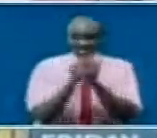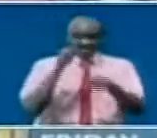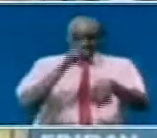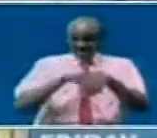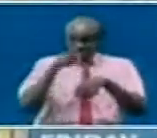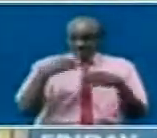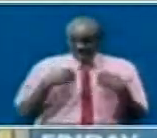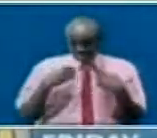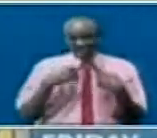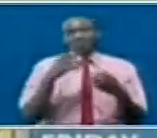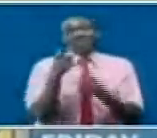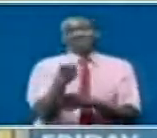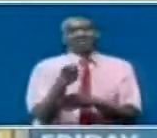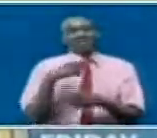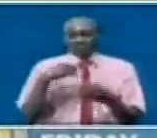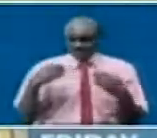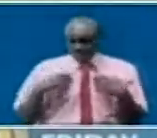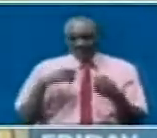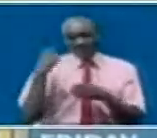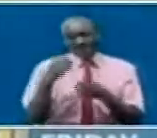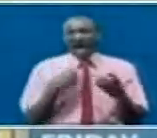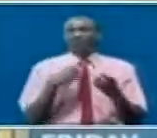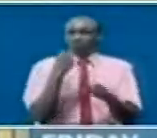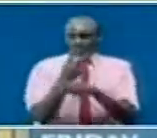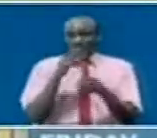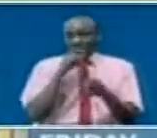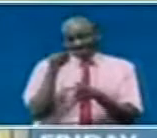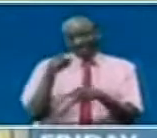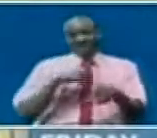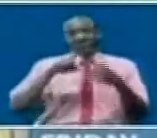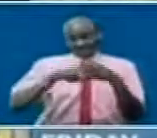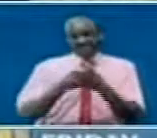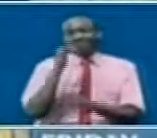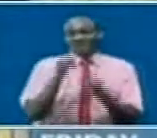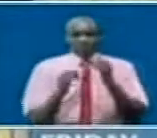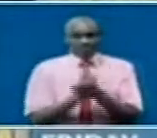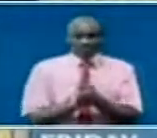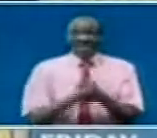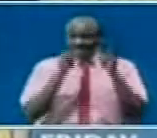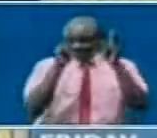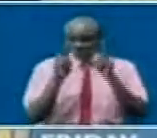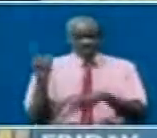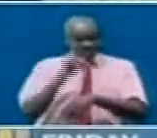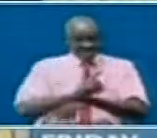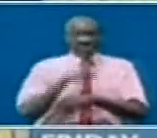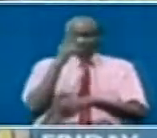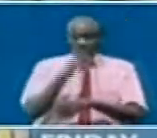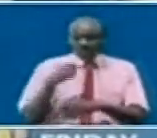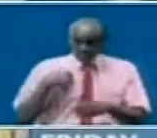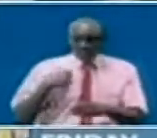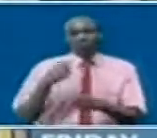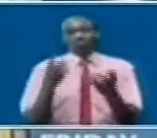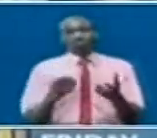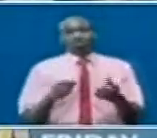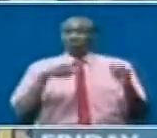have everything to play for, and the students will bank on the 12th man during the Saturday's finals. Kisumu Day condemned Kadungi High 3-1 to